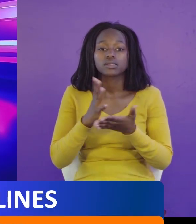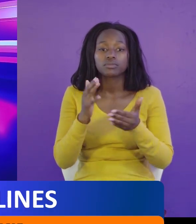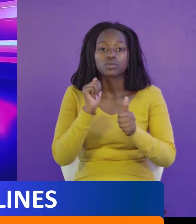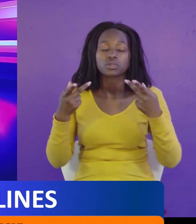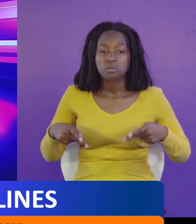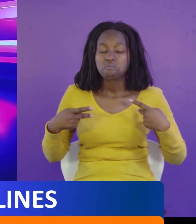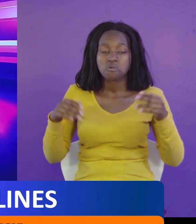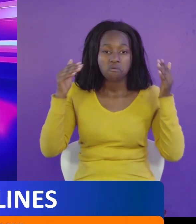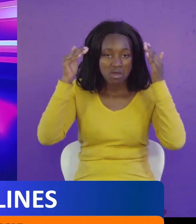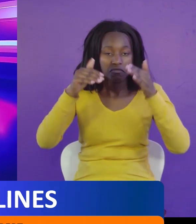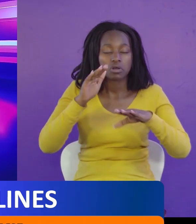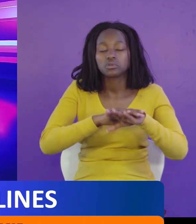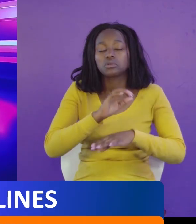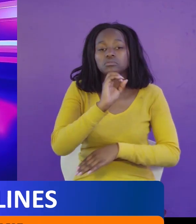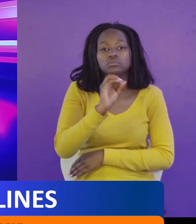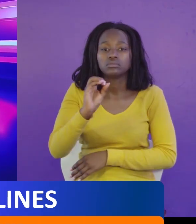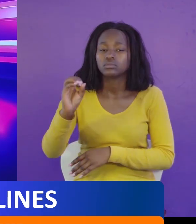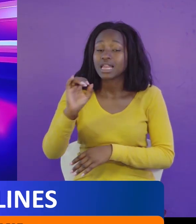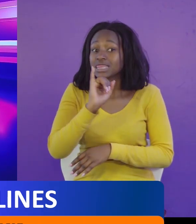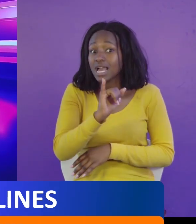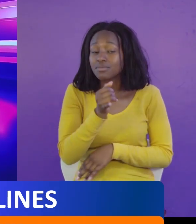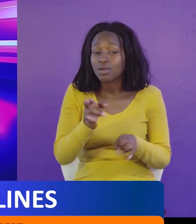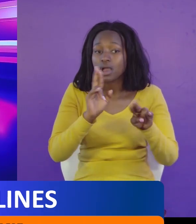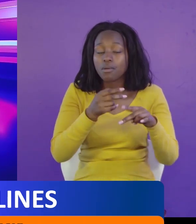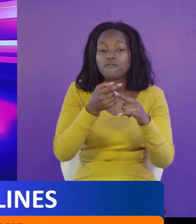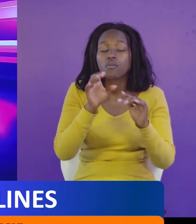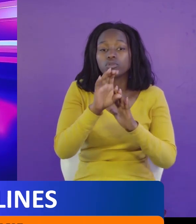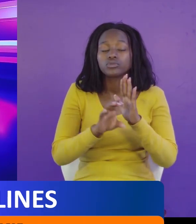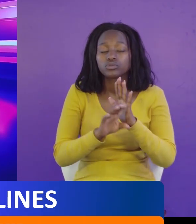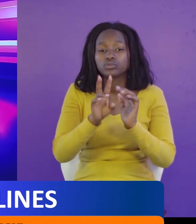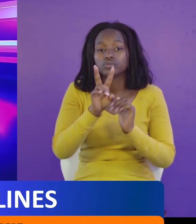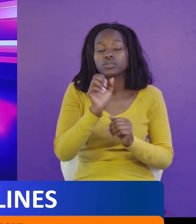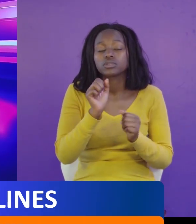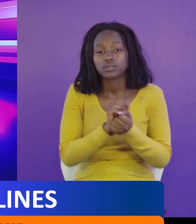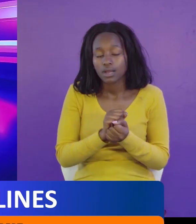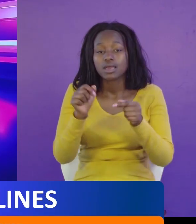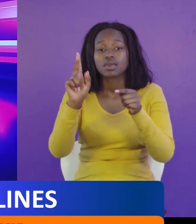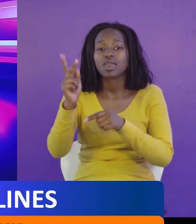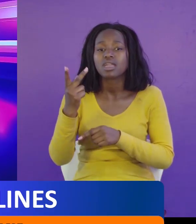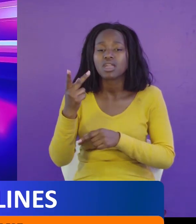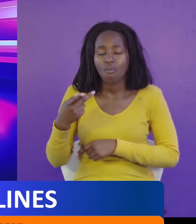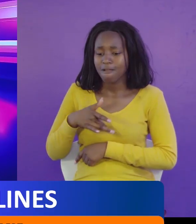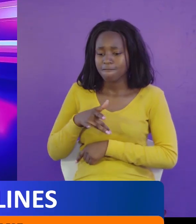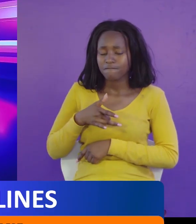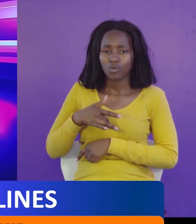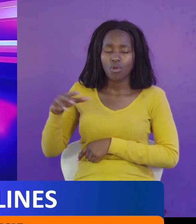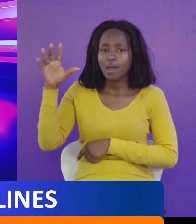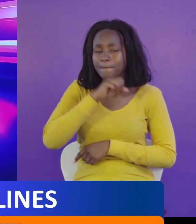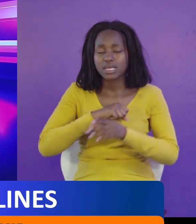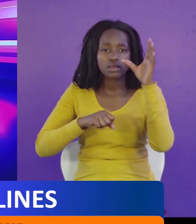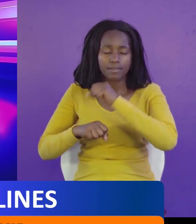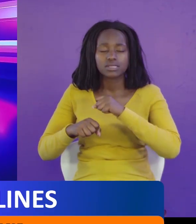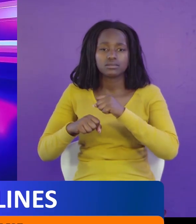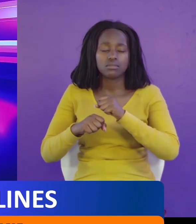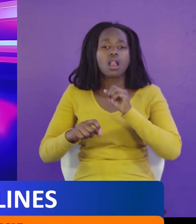the 2010 Constitution. According to the experts, Kenyans are still being left out of key legislative,